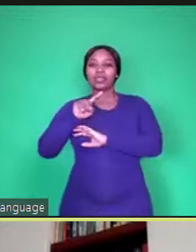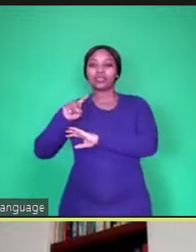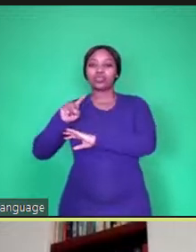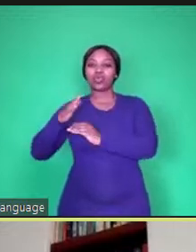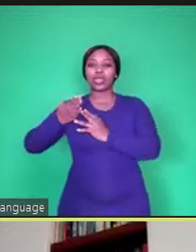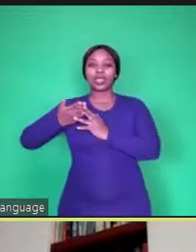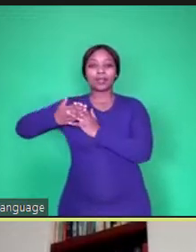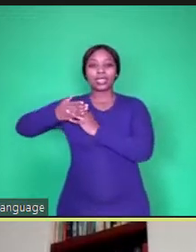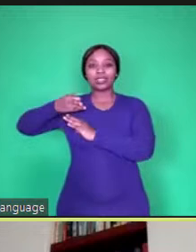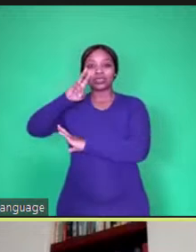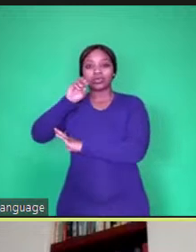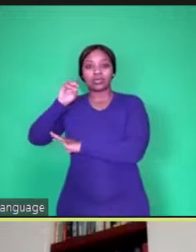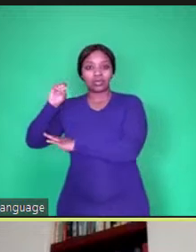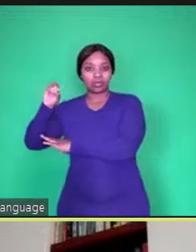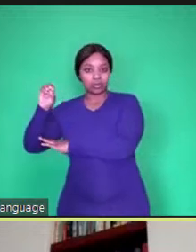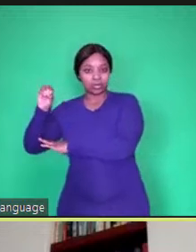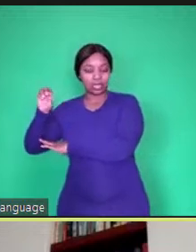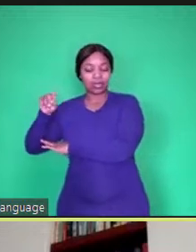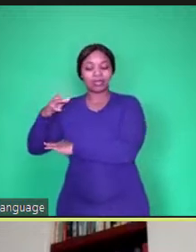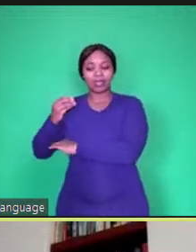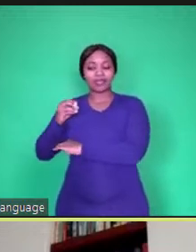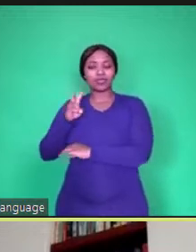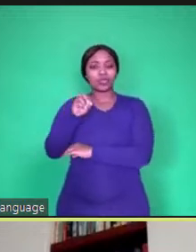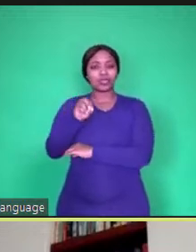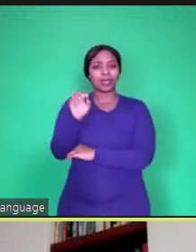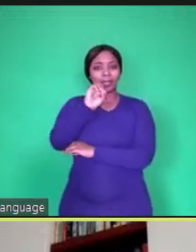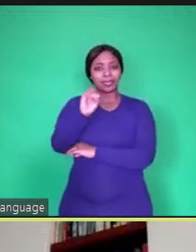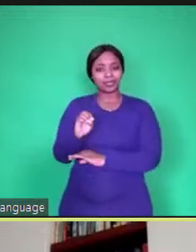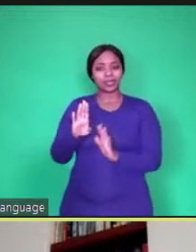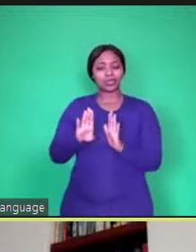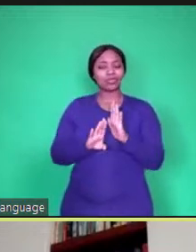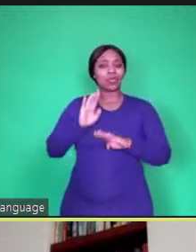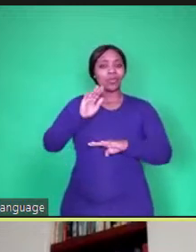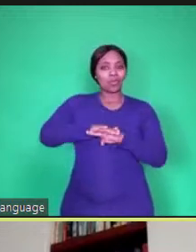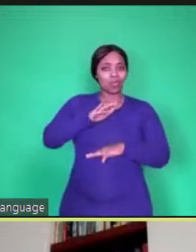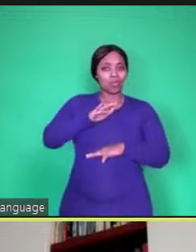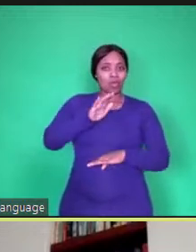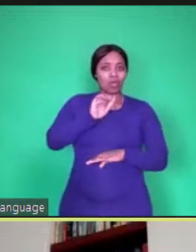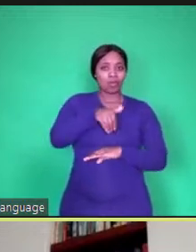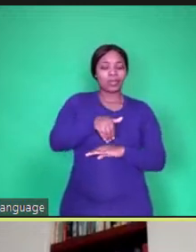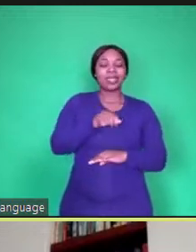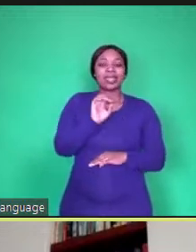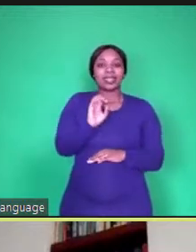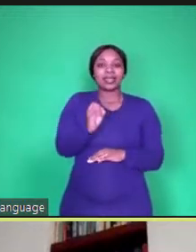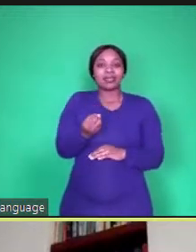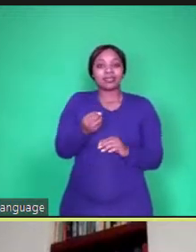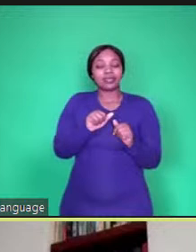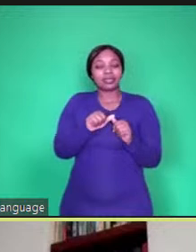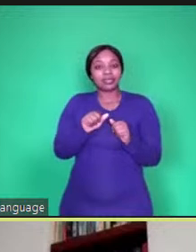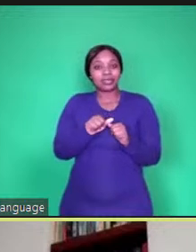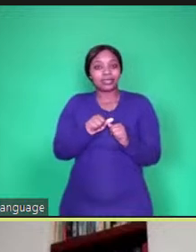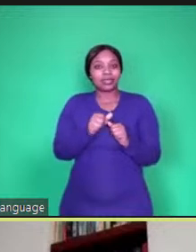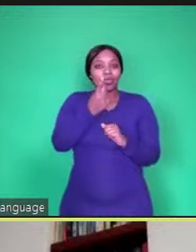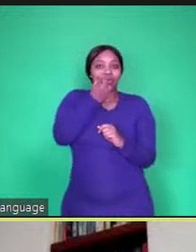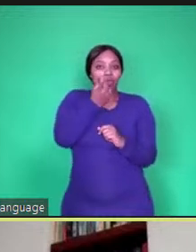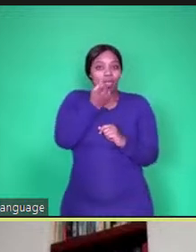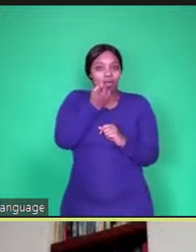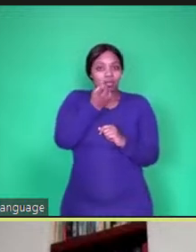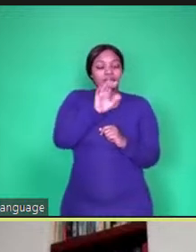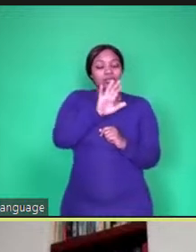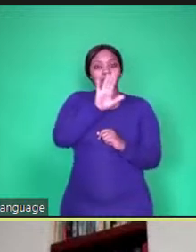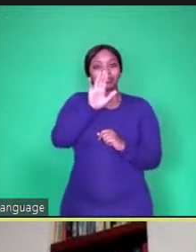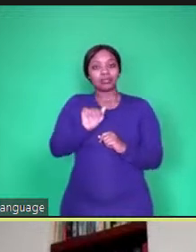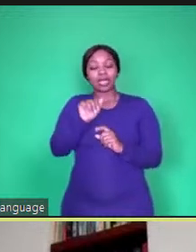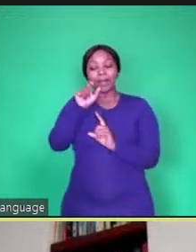approximately 20% or more of all African households included at least one labor migrant as a